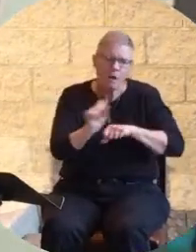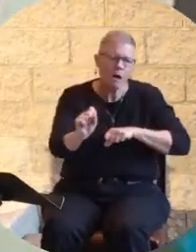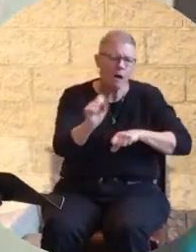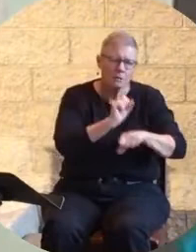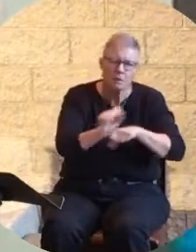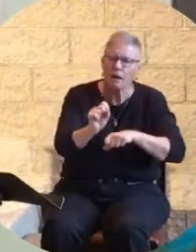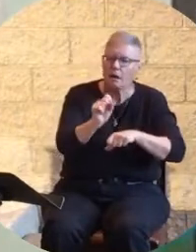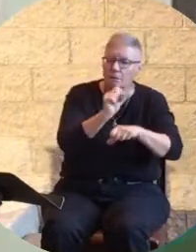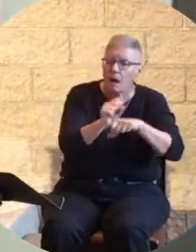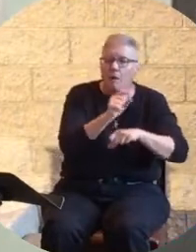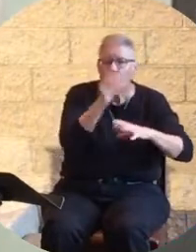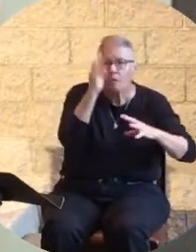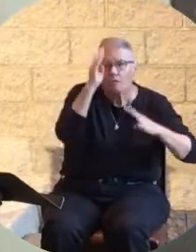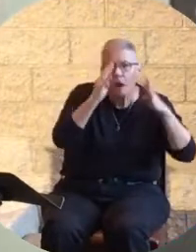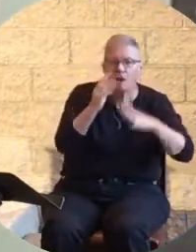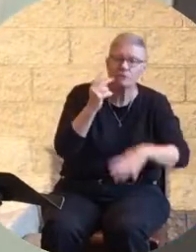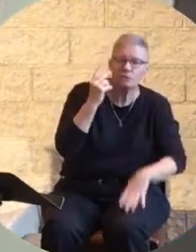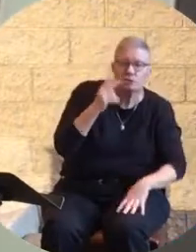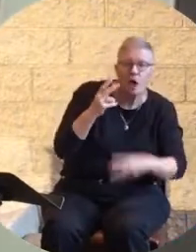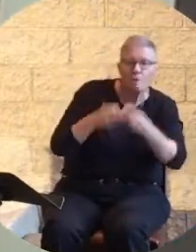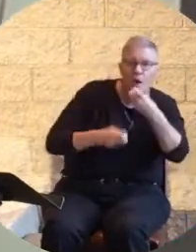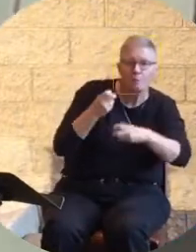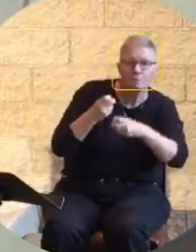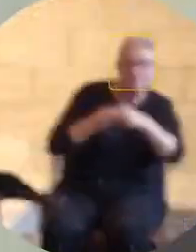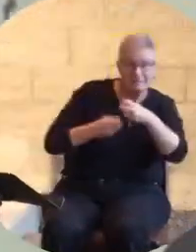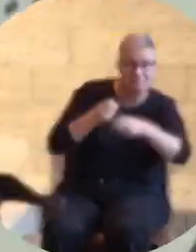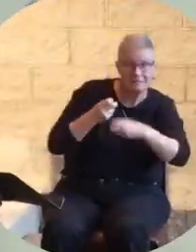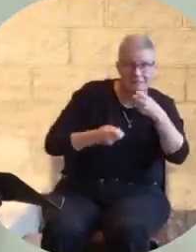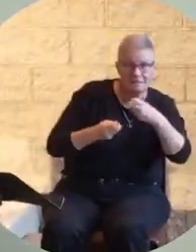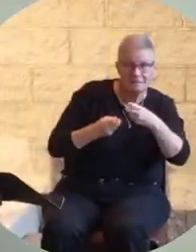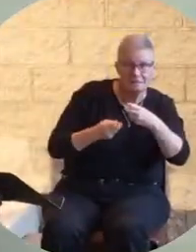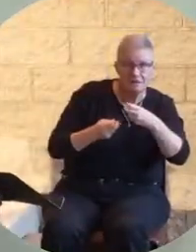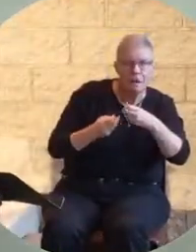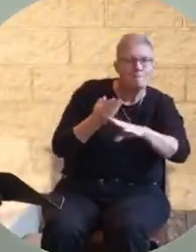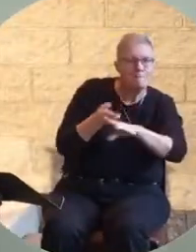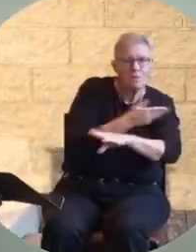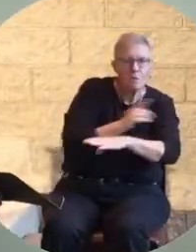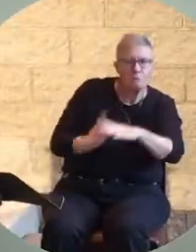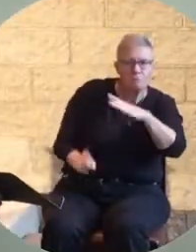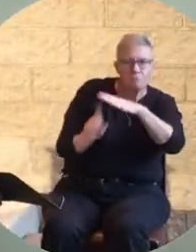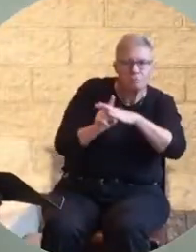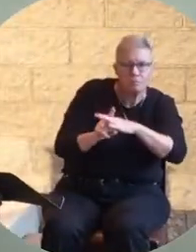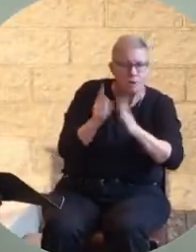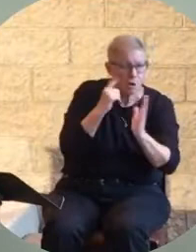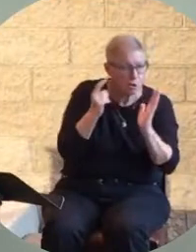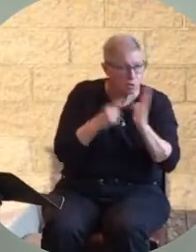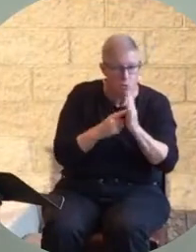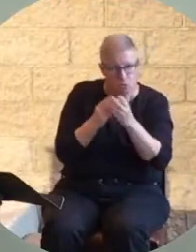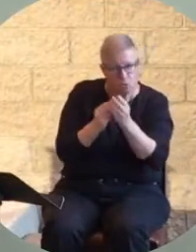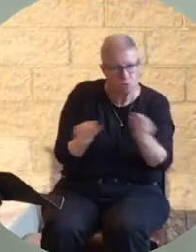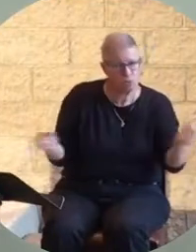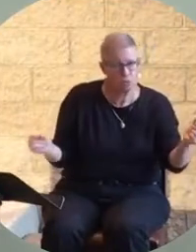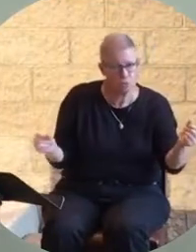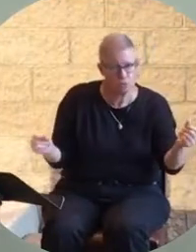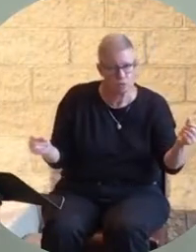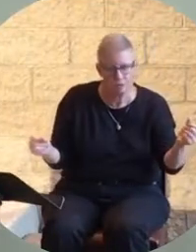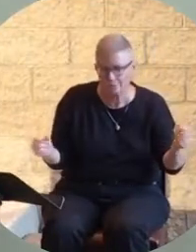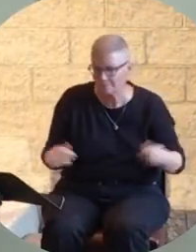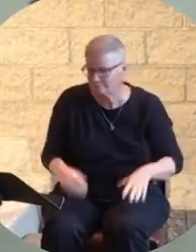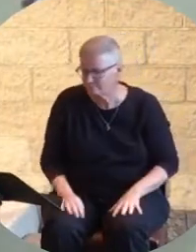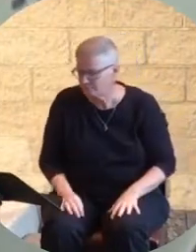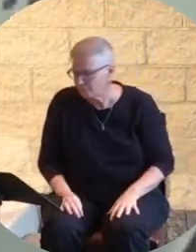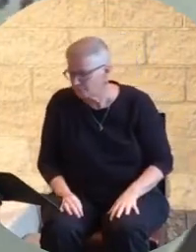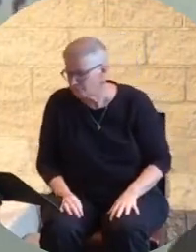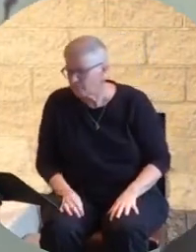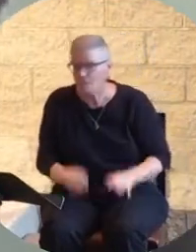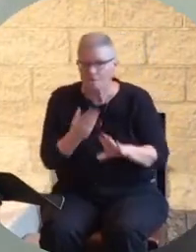were creative, and they saw problems, they saw solutions outside the box in the very first